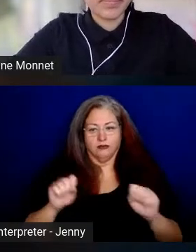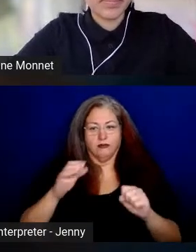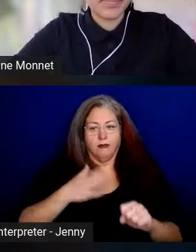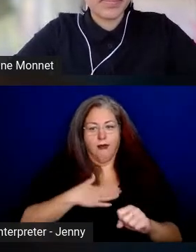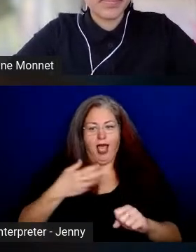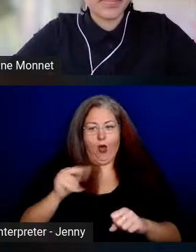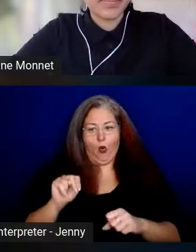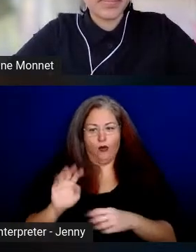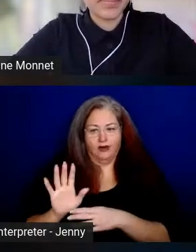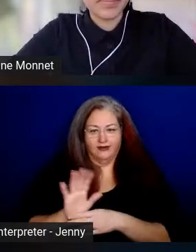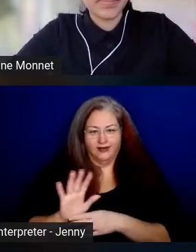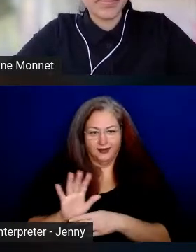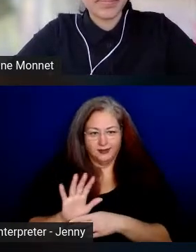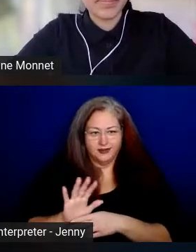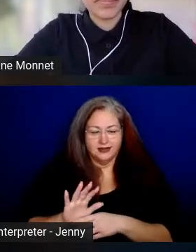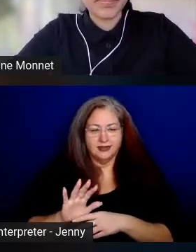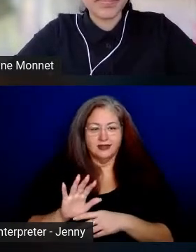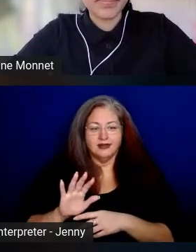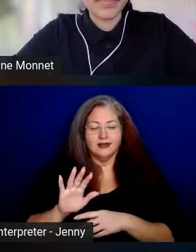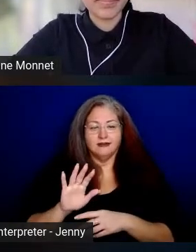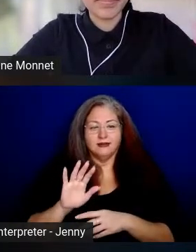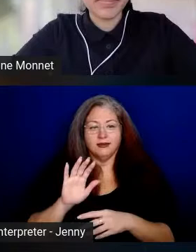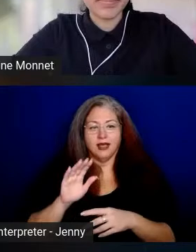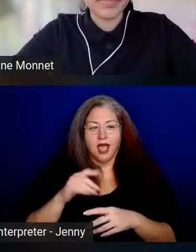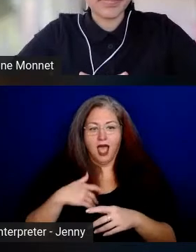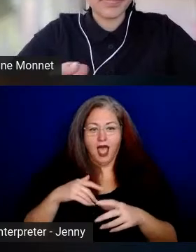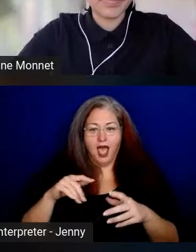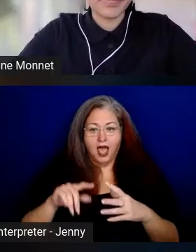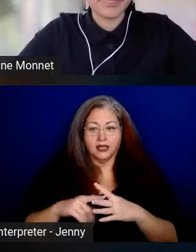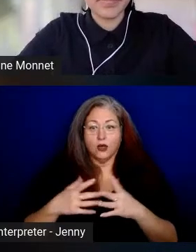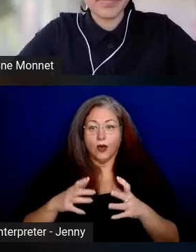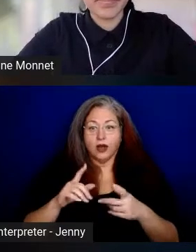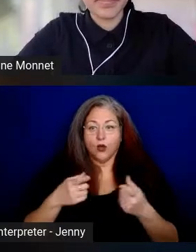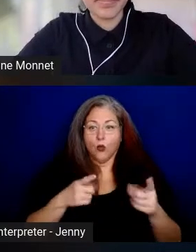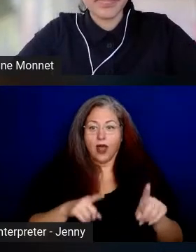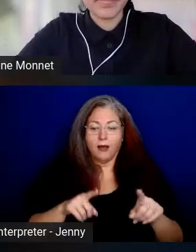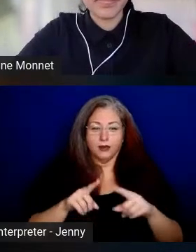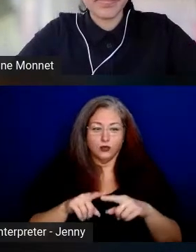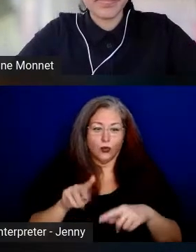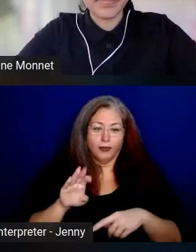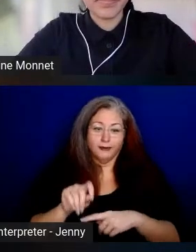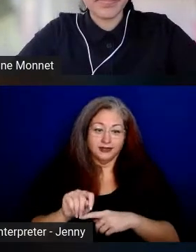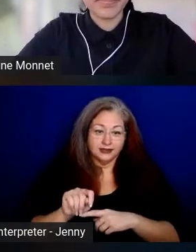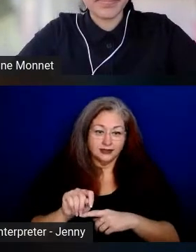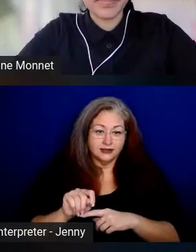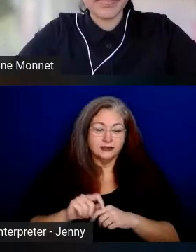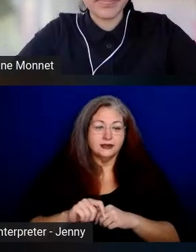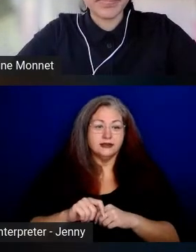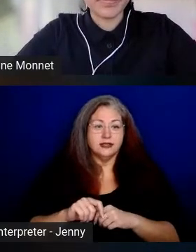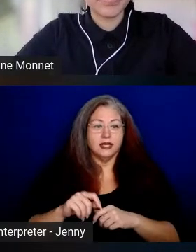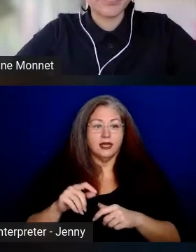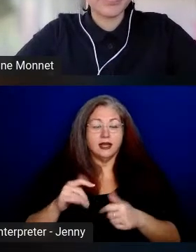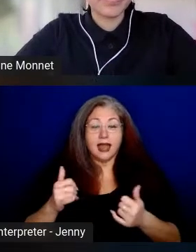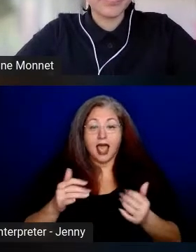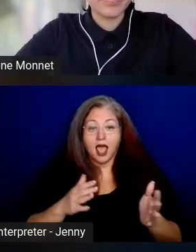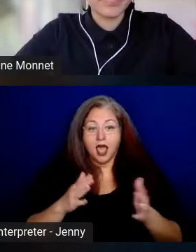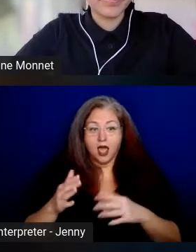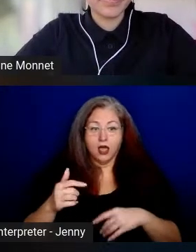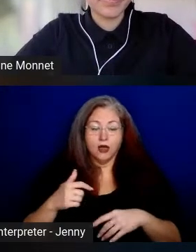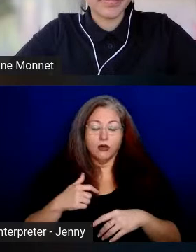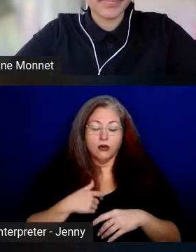my own films for myself, and I did What Happened to the Bees. And now I